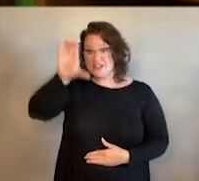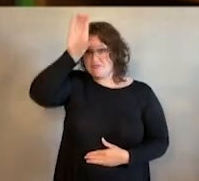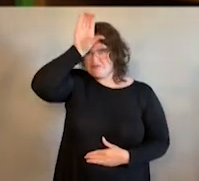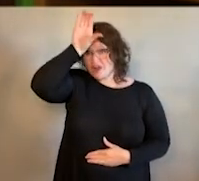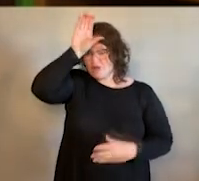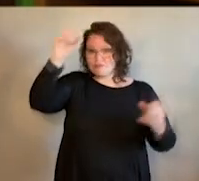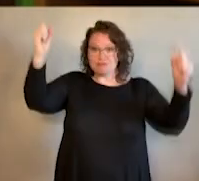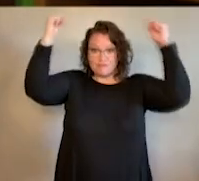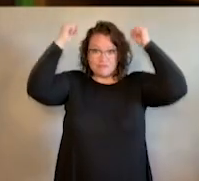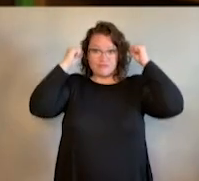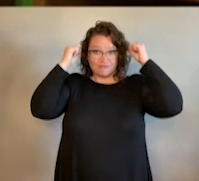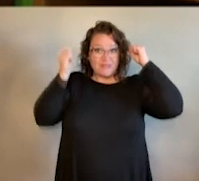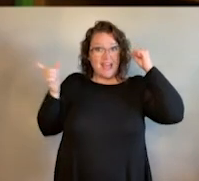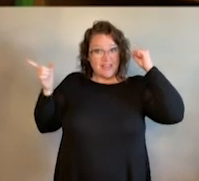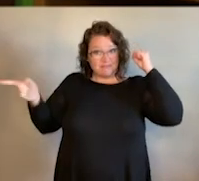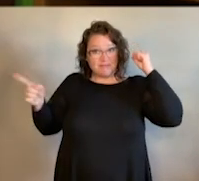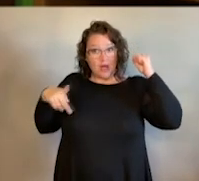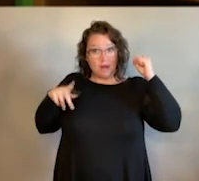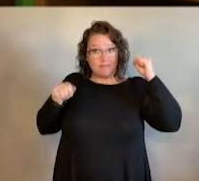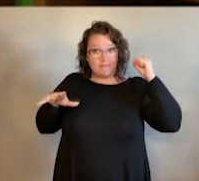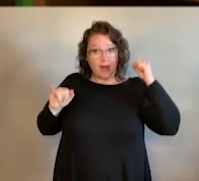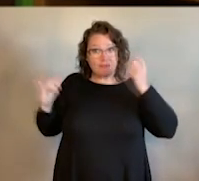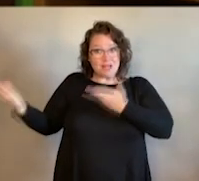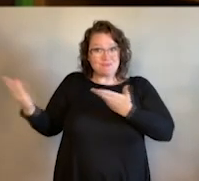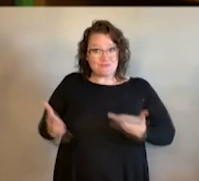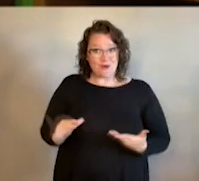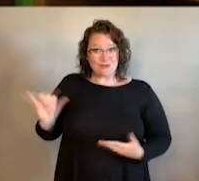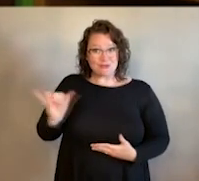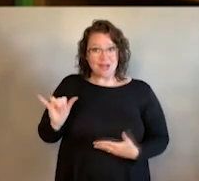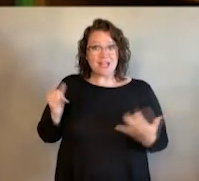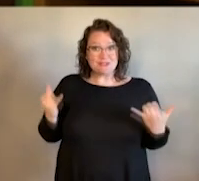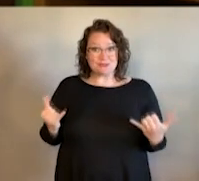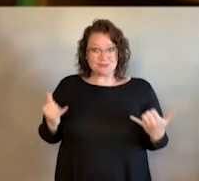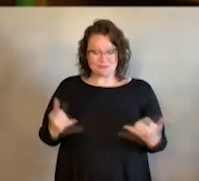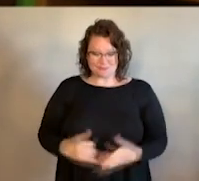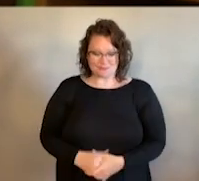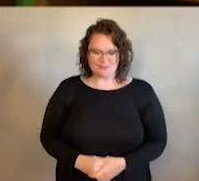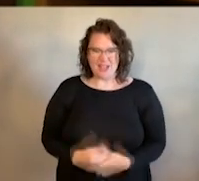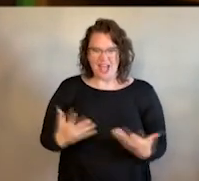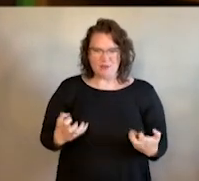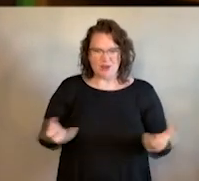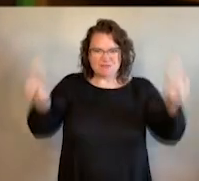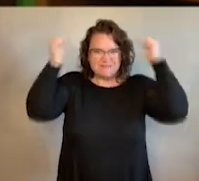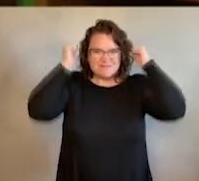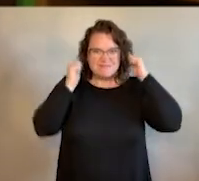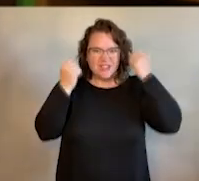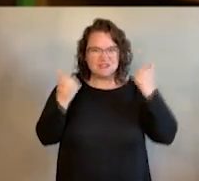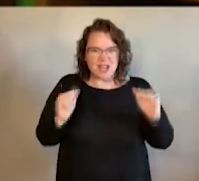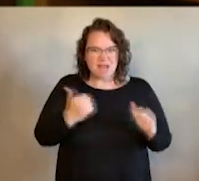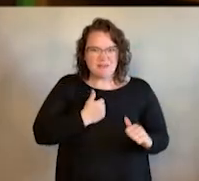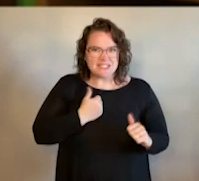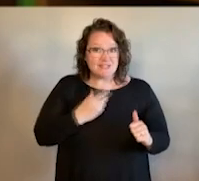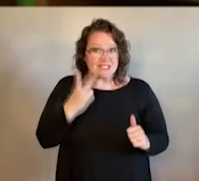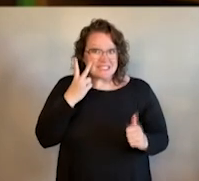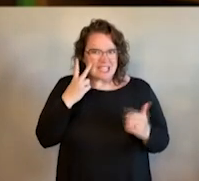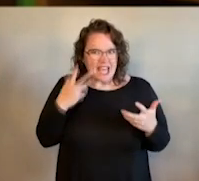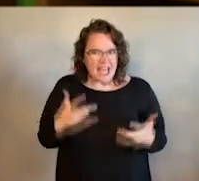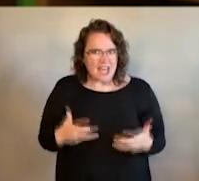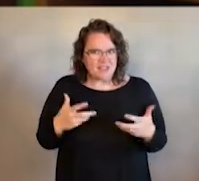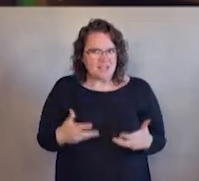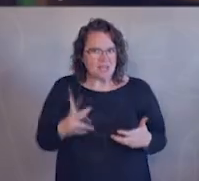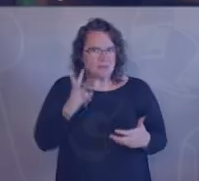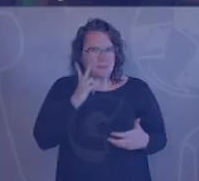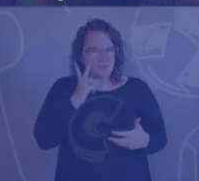and Poppy brought his fire hat today, so I'm really excited to see it. I want to put it on maybe before we leave today and see how heavy it